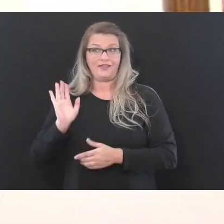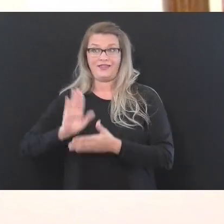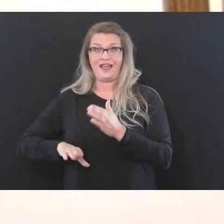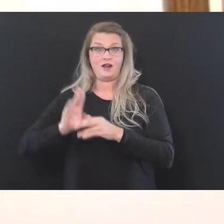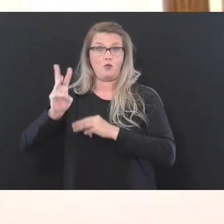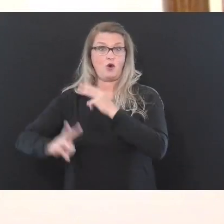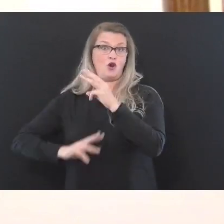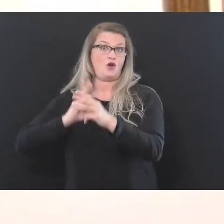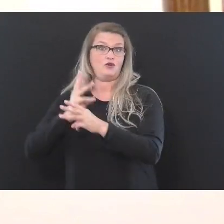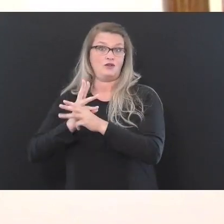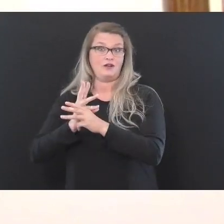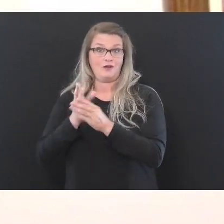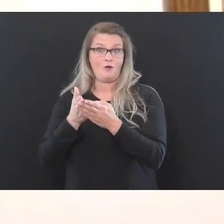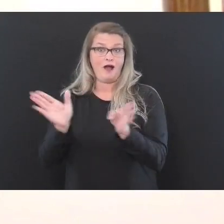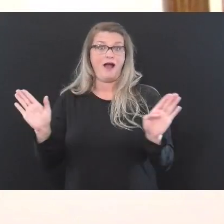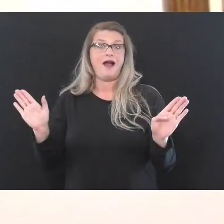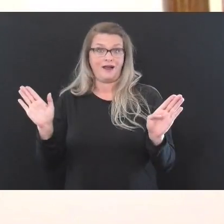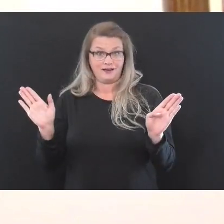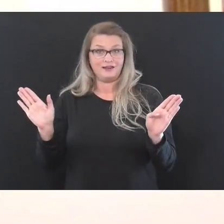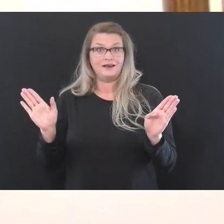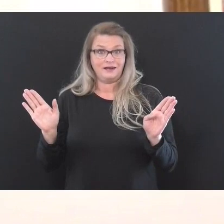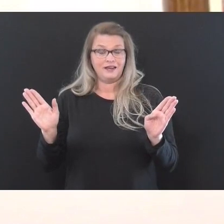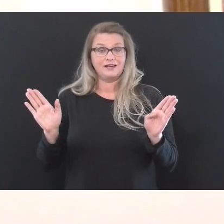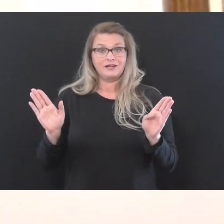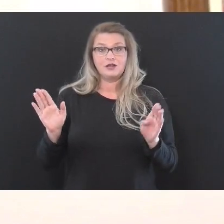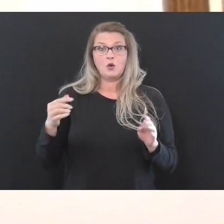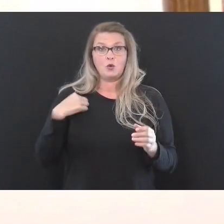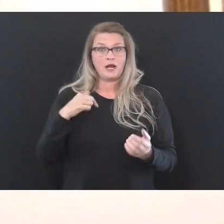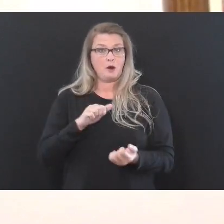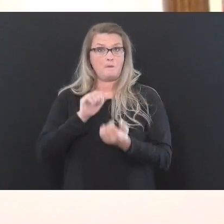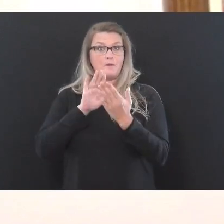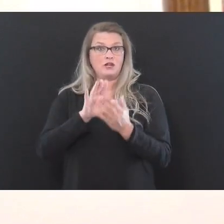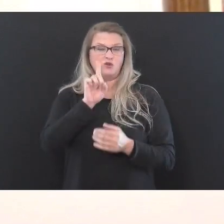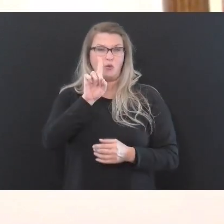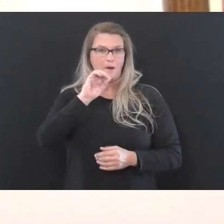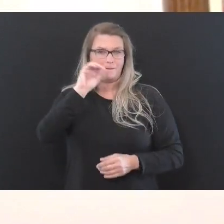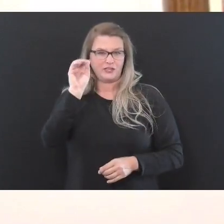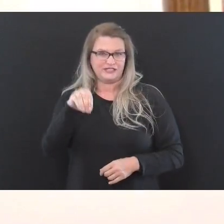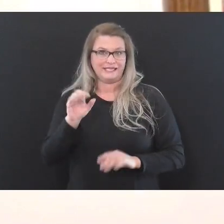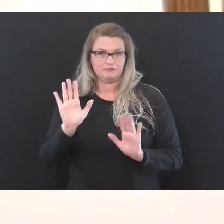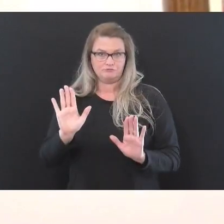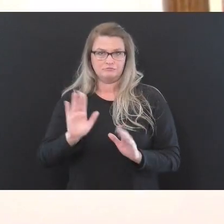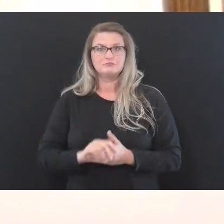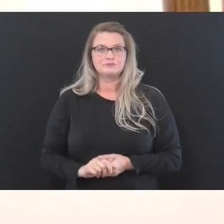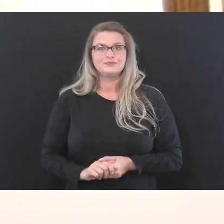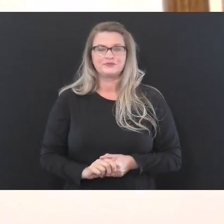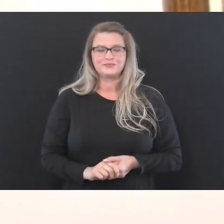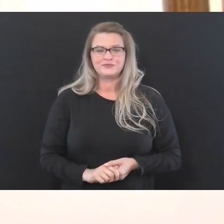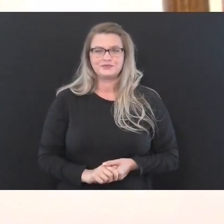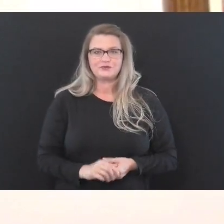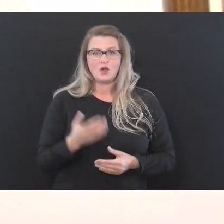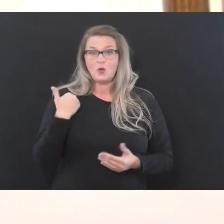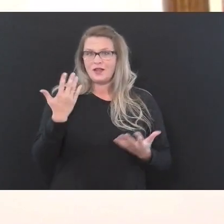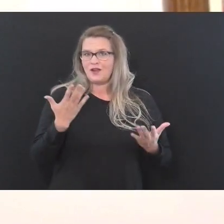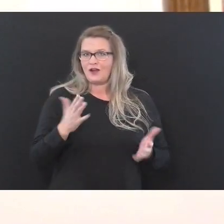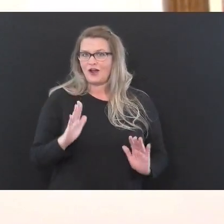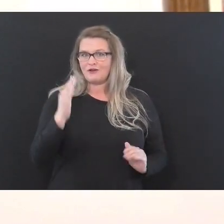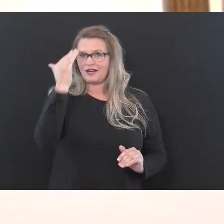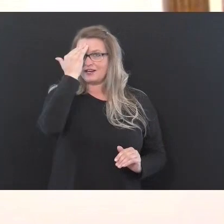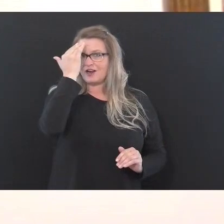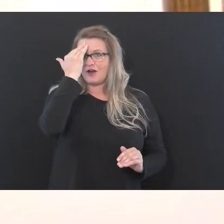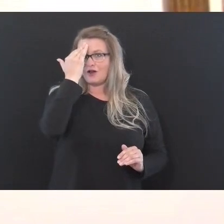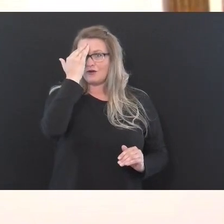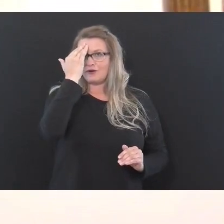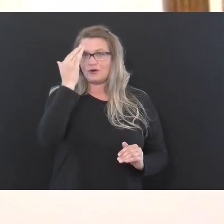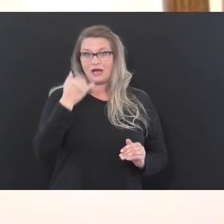is 5.5%. We're approaching 1%. We know that we have done a